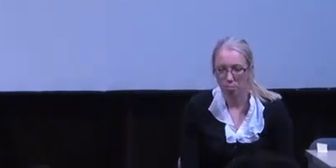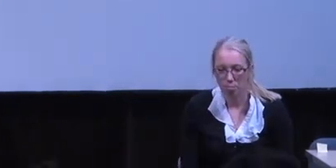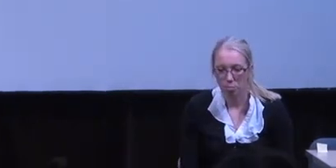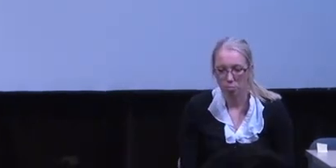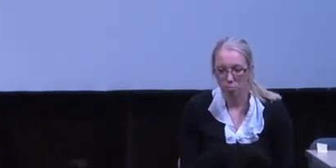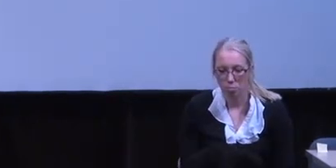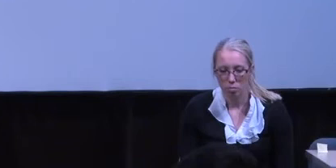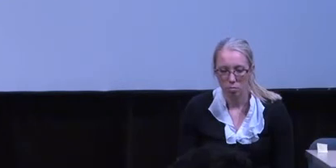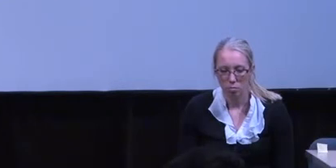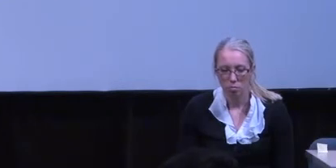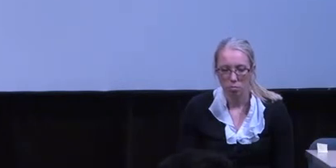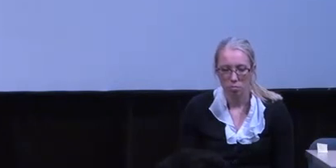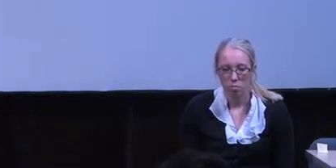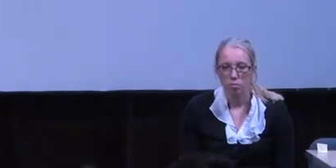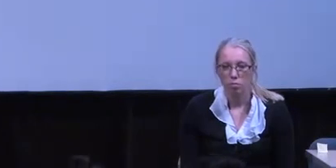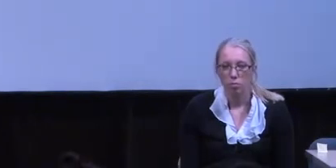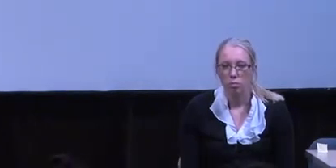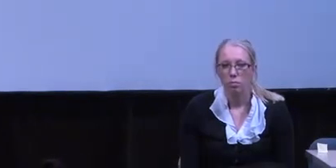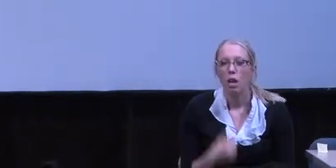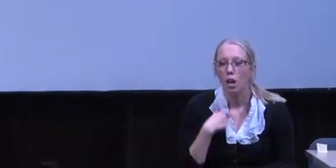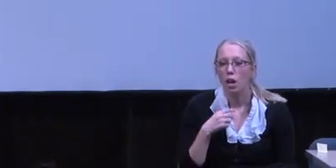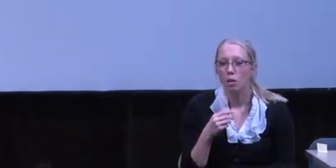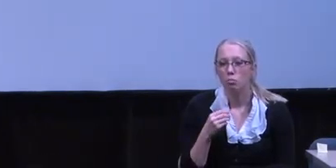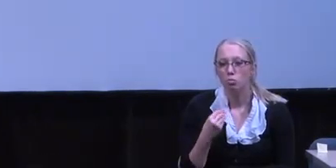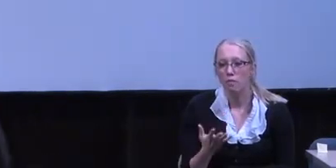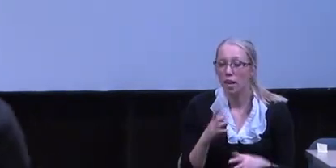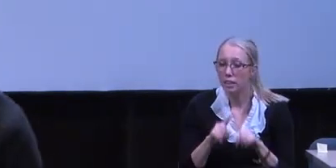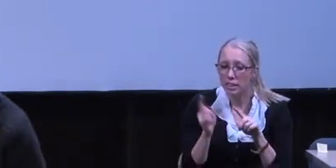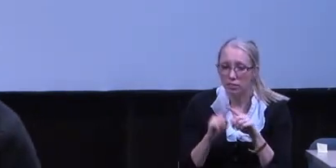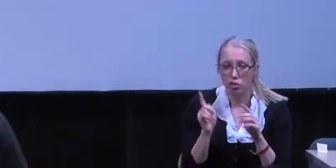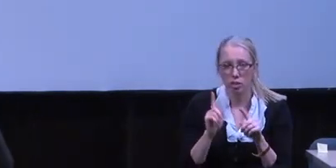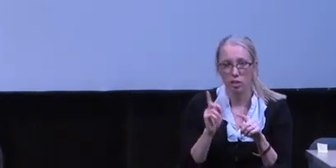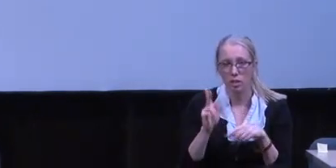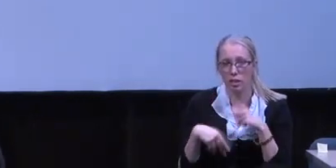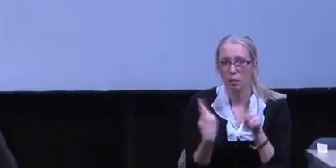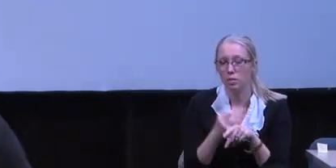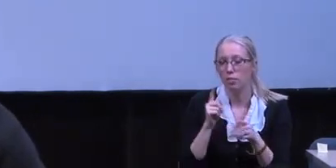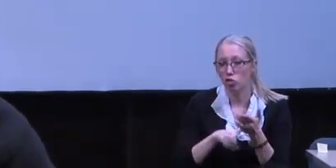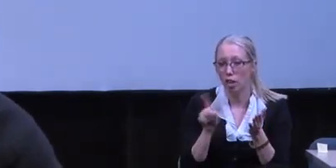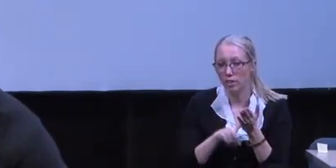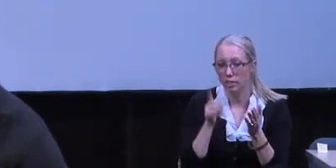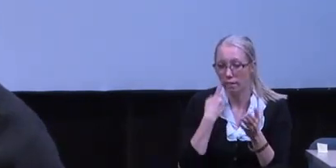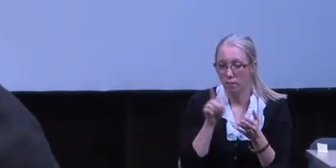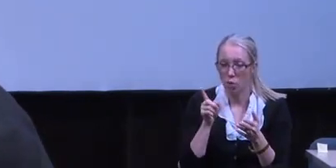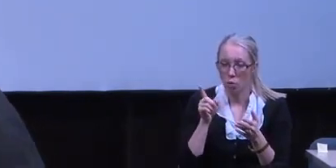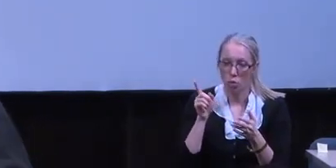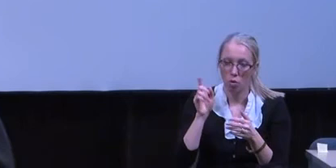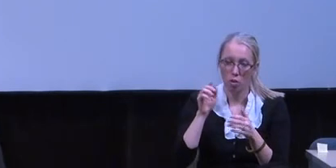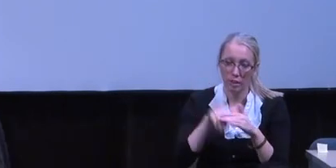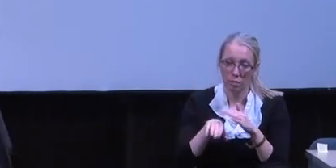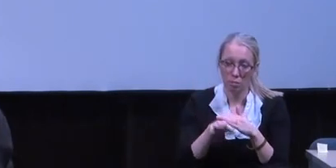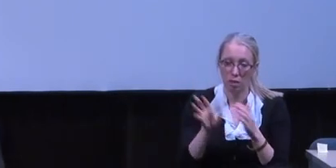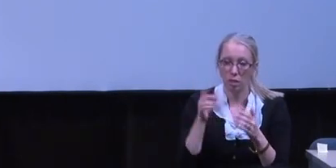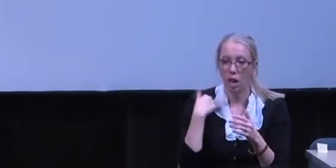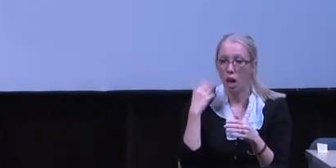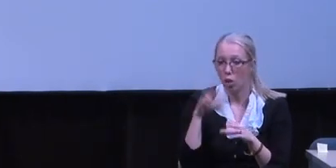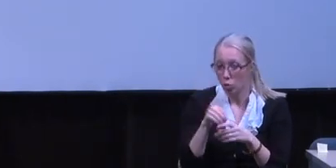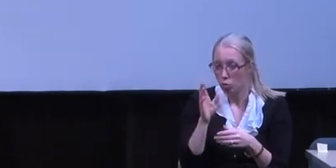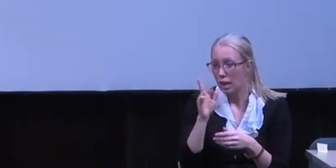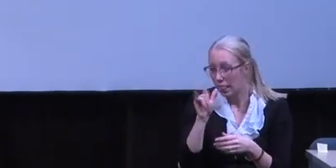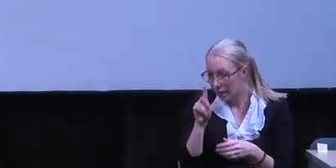Microsoft Web Accessibility Checker, another list of additional resources, some of which I included some